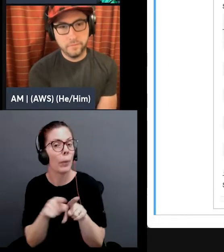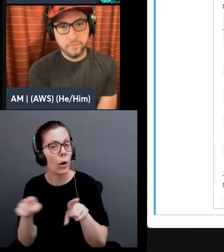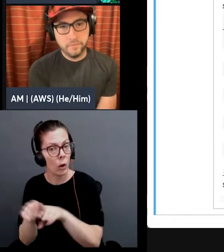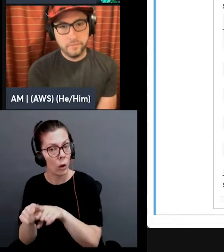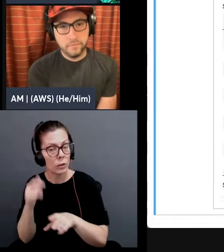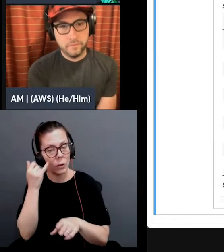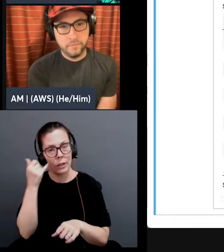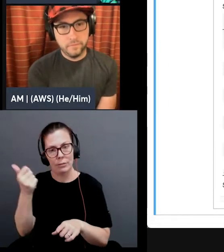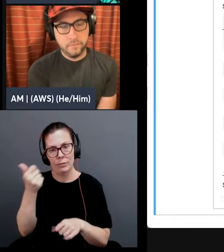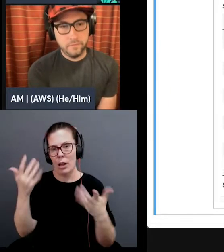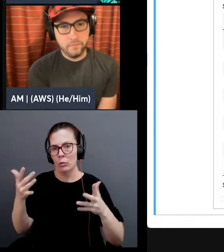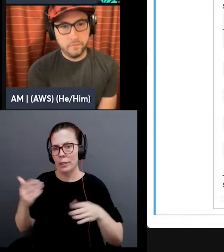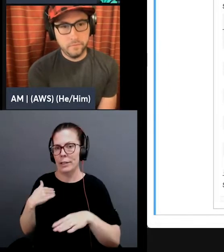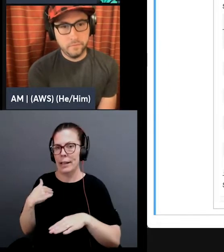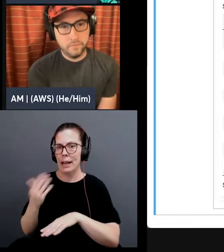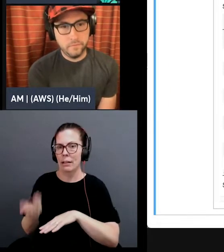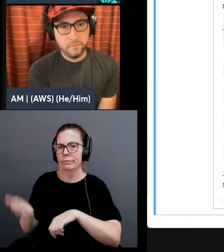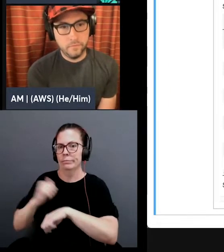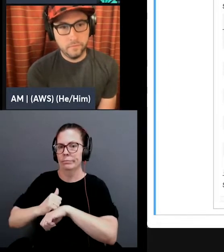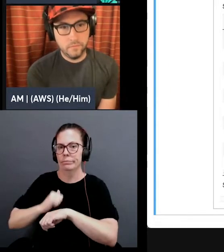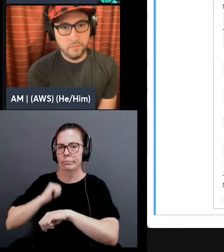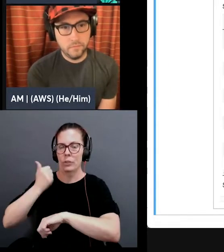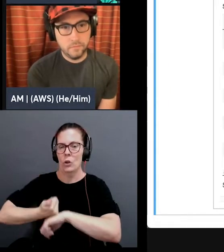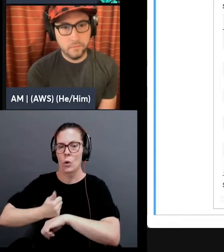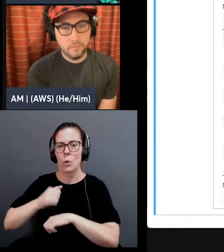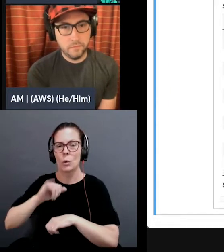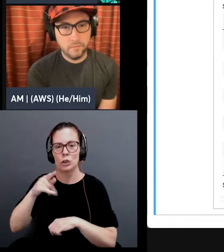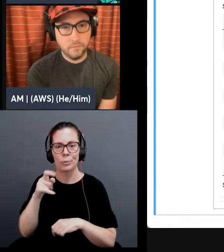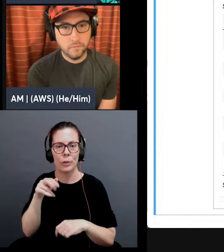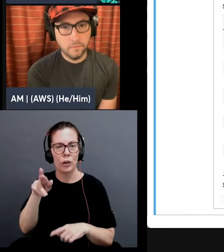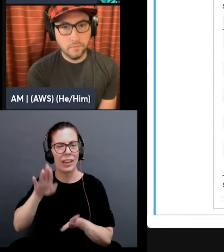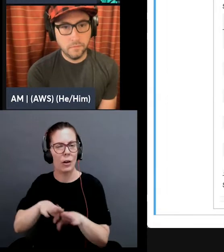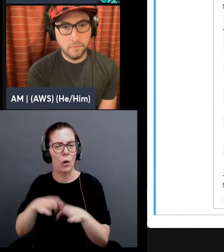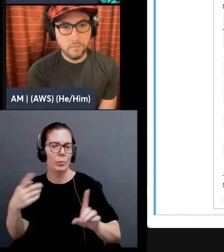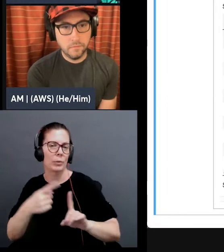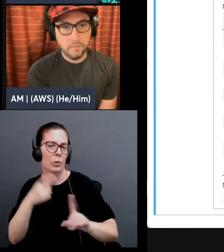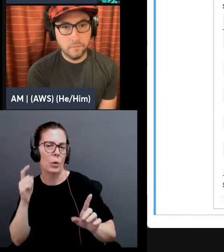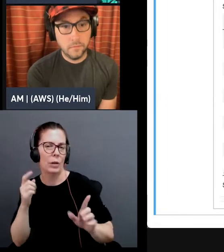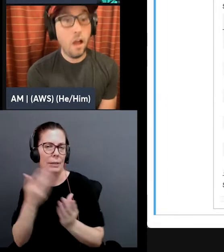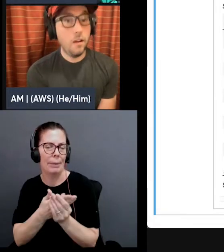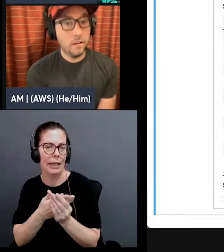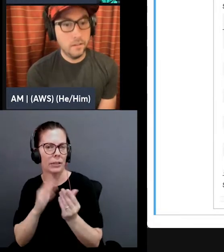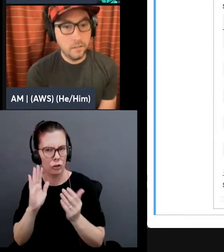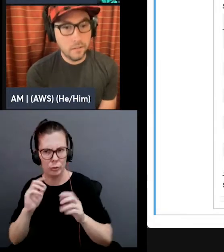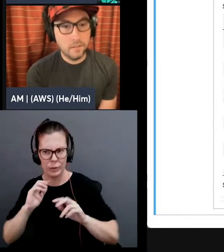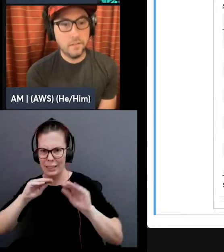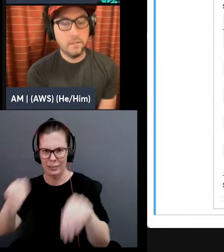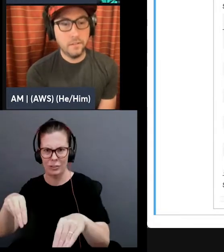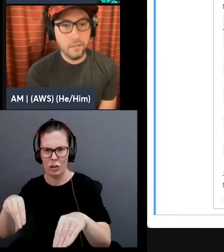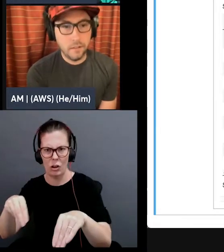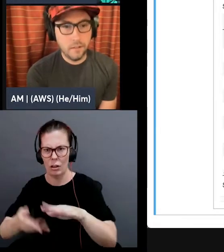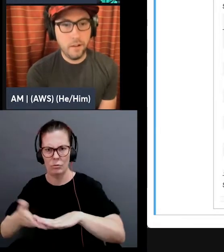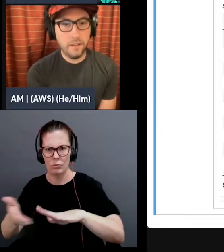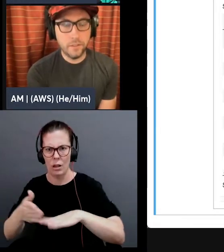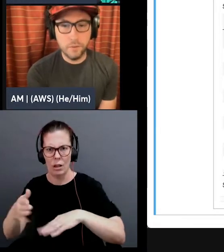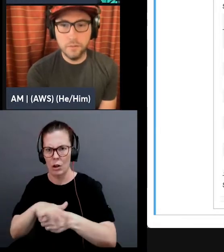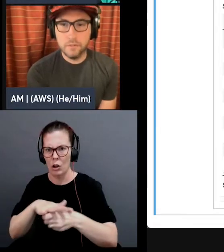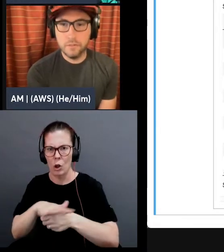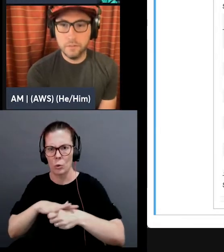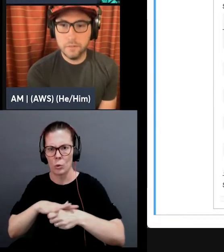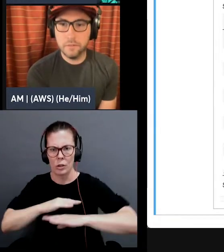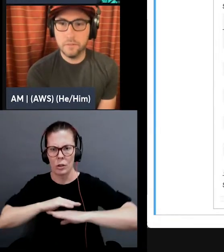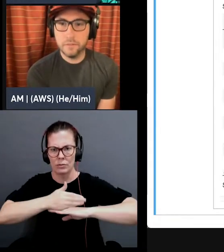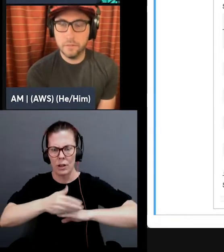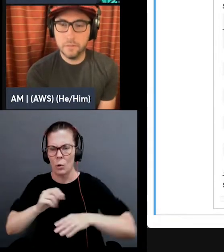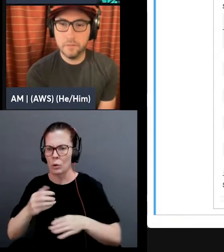already have your own Jupyter infrastructure, this is an open source package, so you can actually install and run this on your local environment or a shared environment.